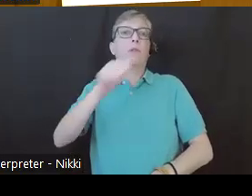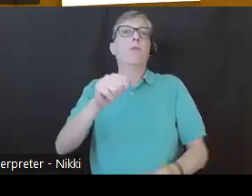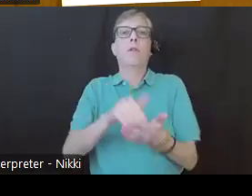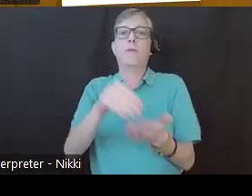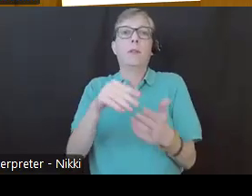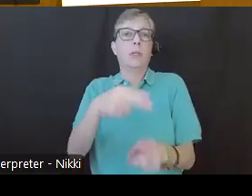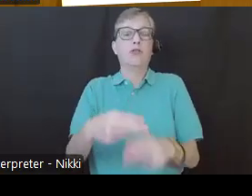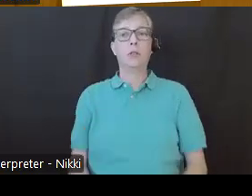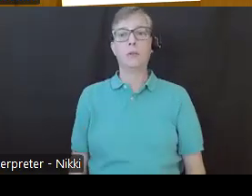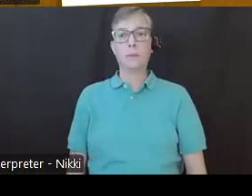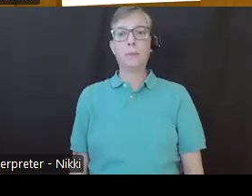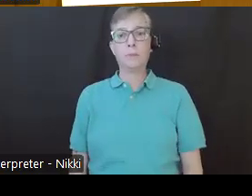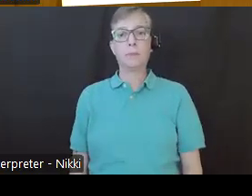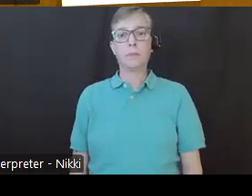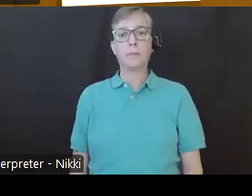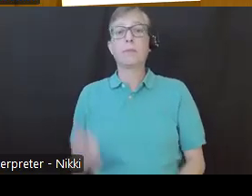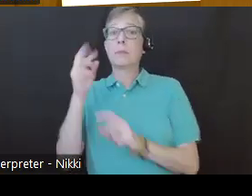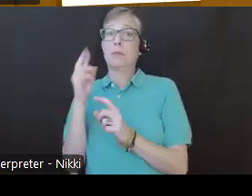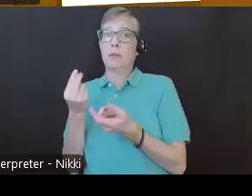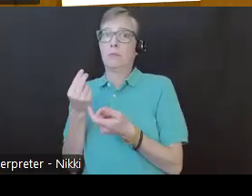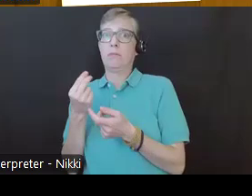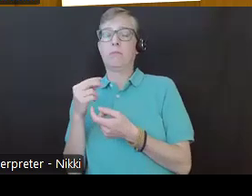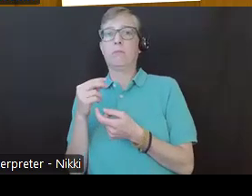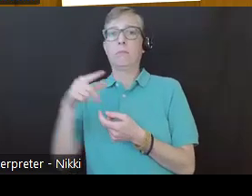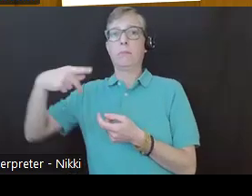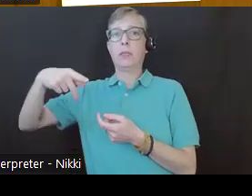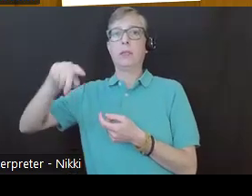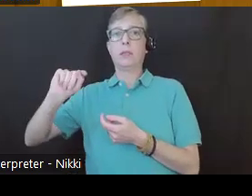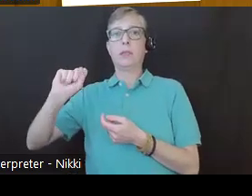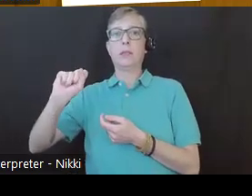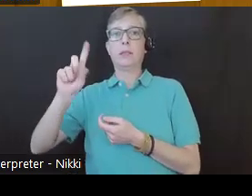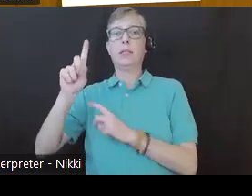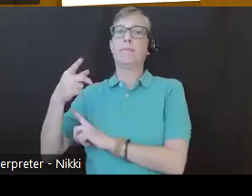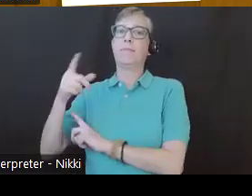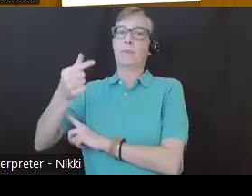a question. How do you incorporate